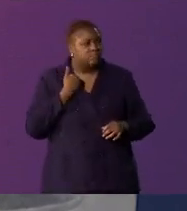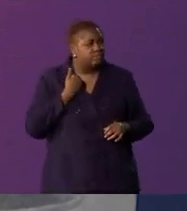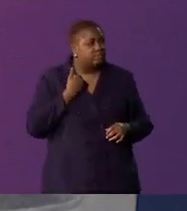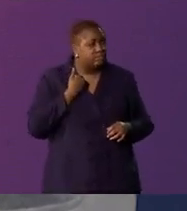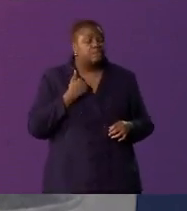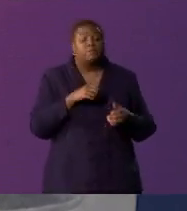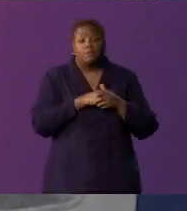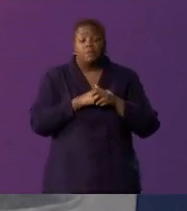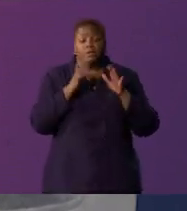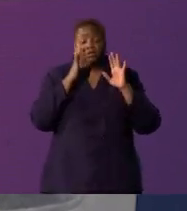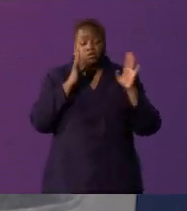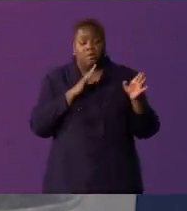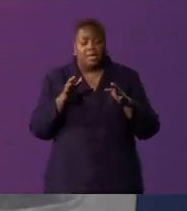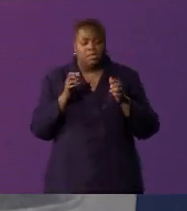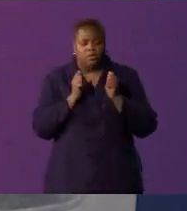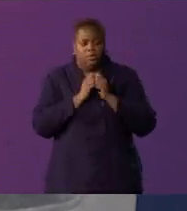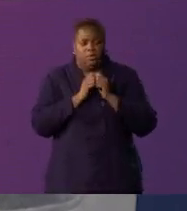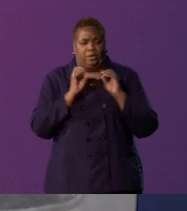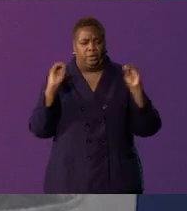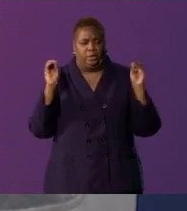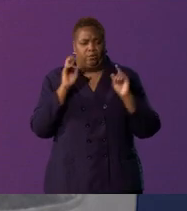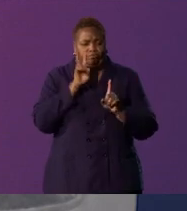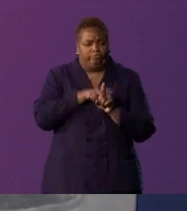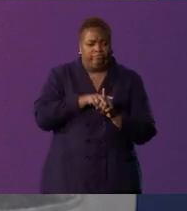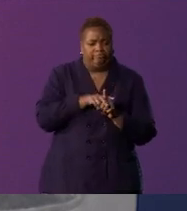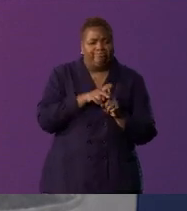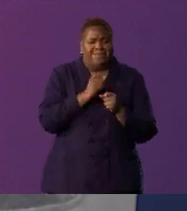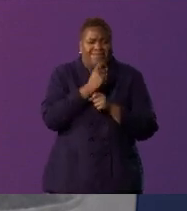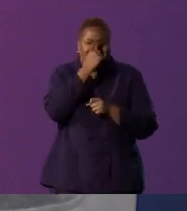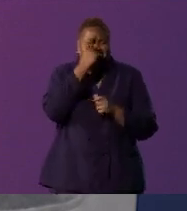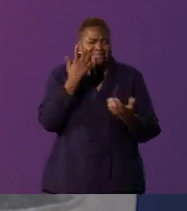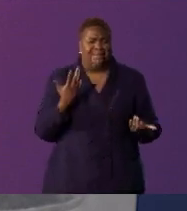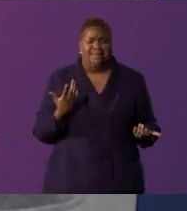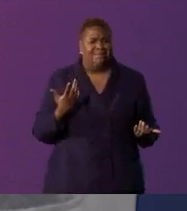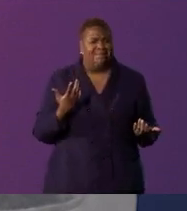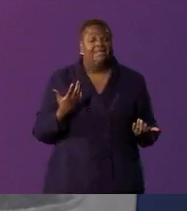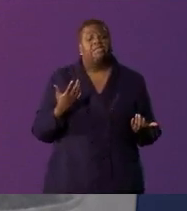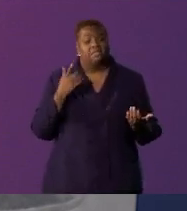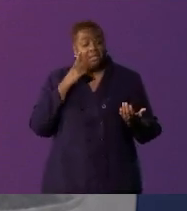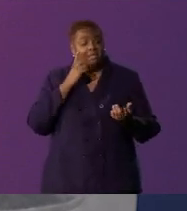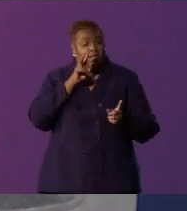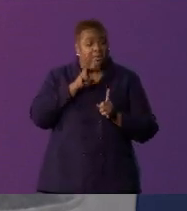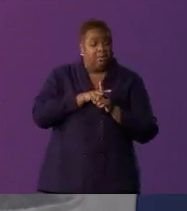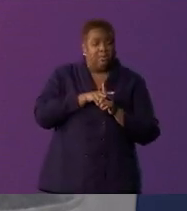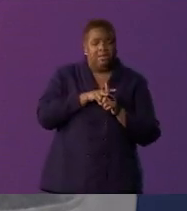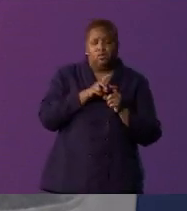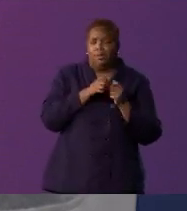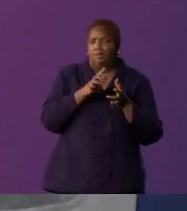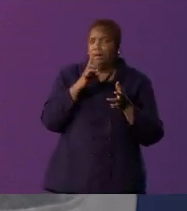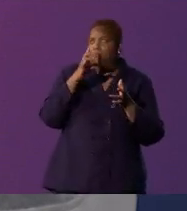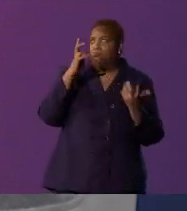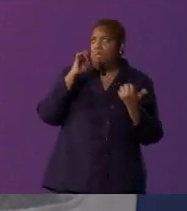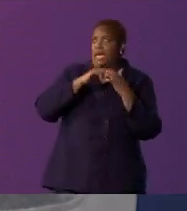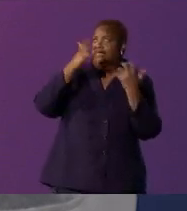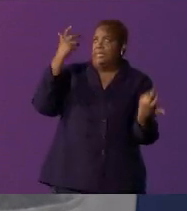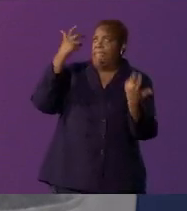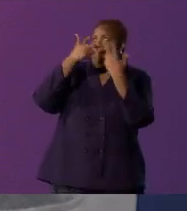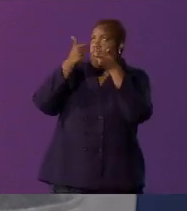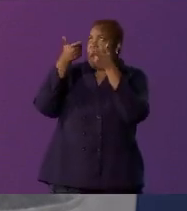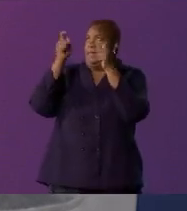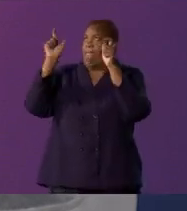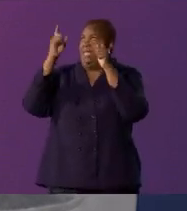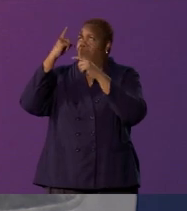strategy without implementation doesn't make sense, and implementation without a clear idea of how you fit into the strategy didn't make sense.